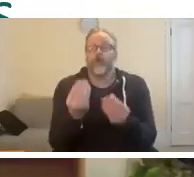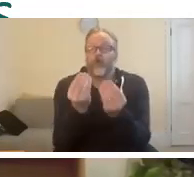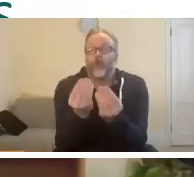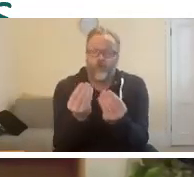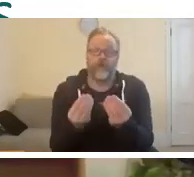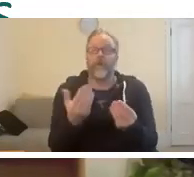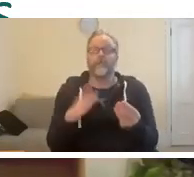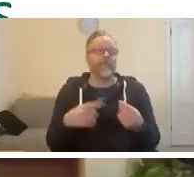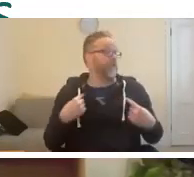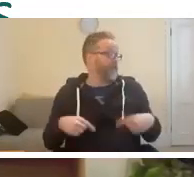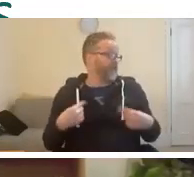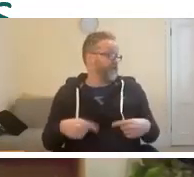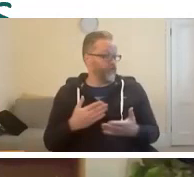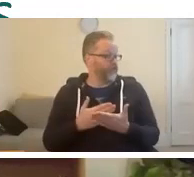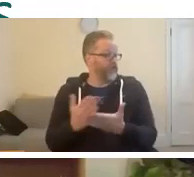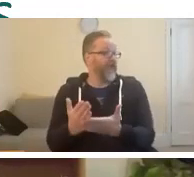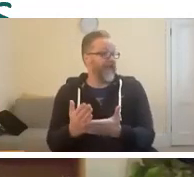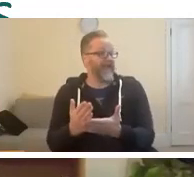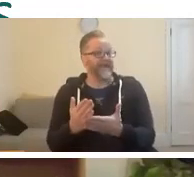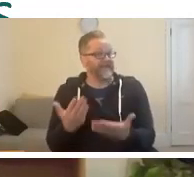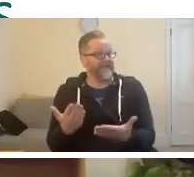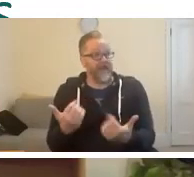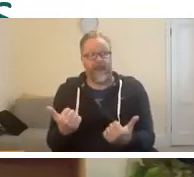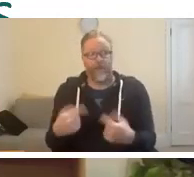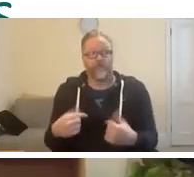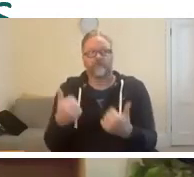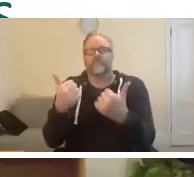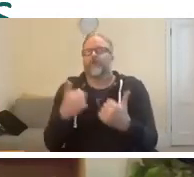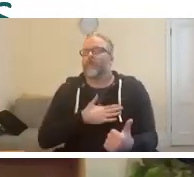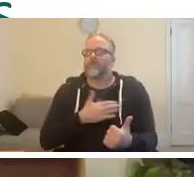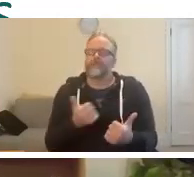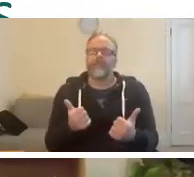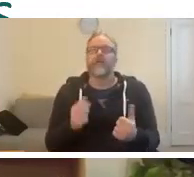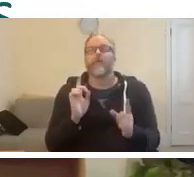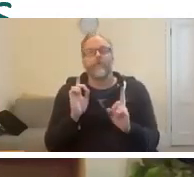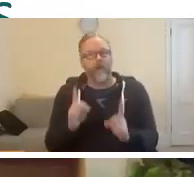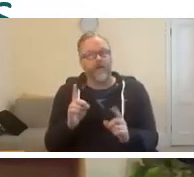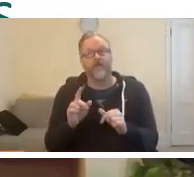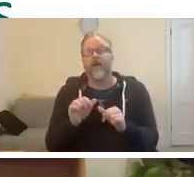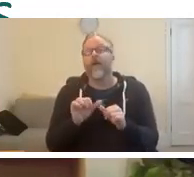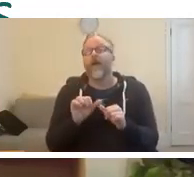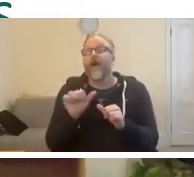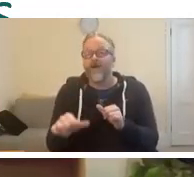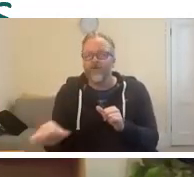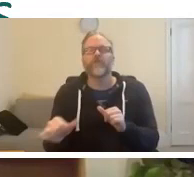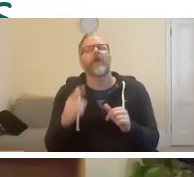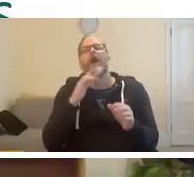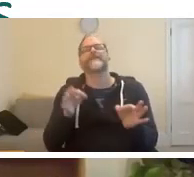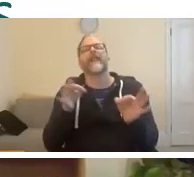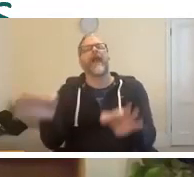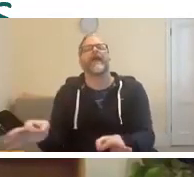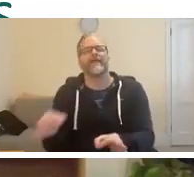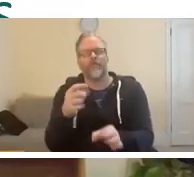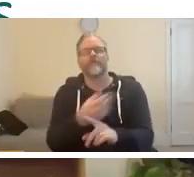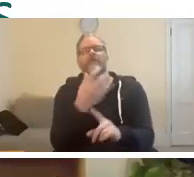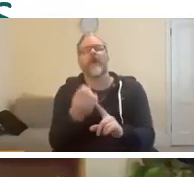received permission to share the findings with you here today. But after that, there'll be a delay before these slides will